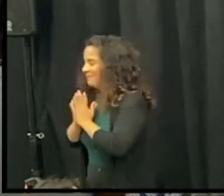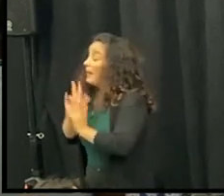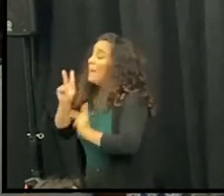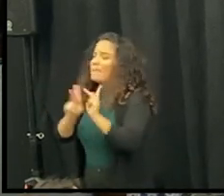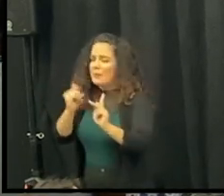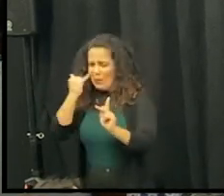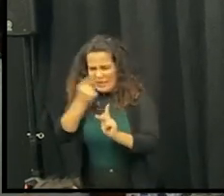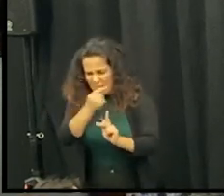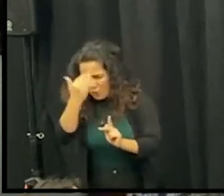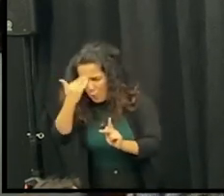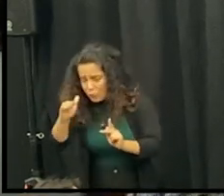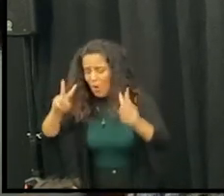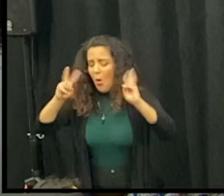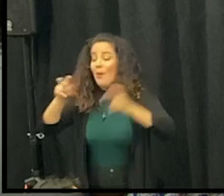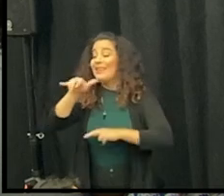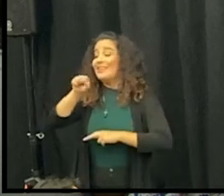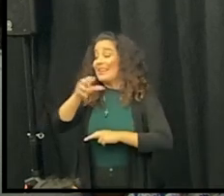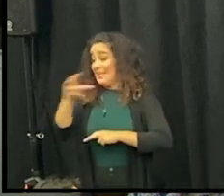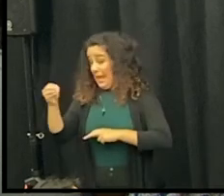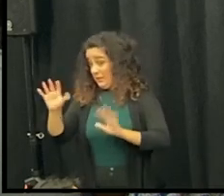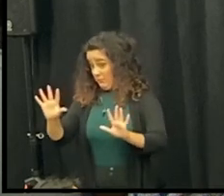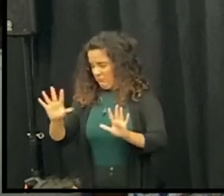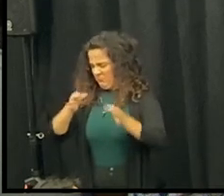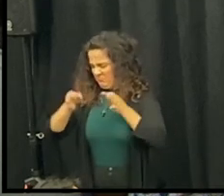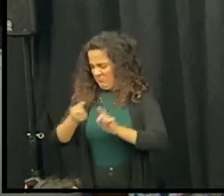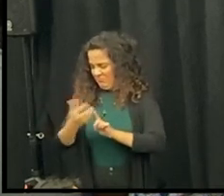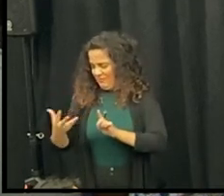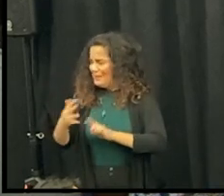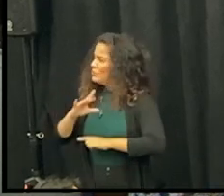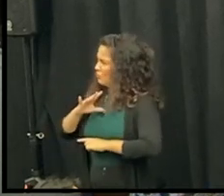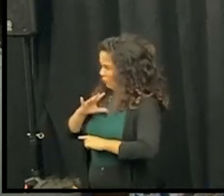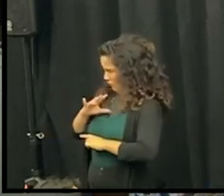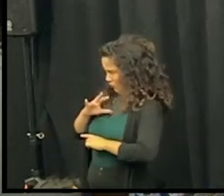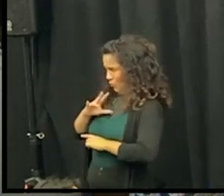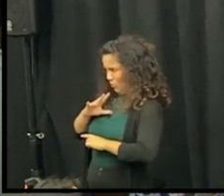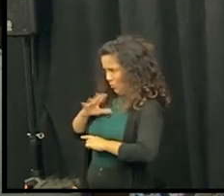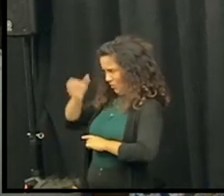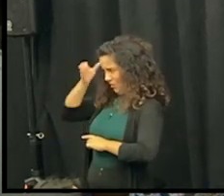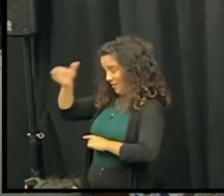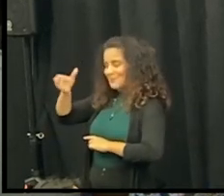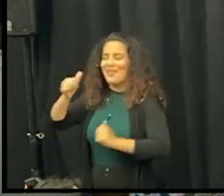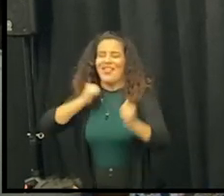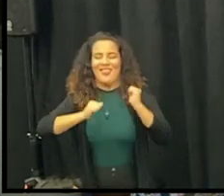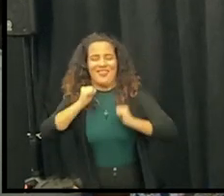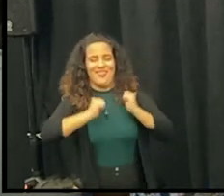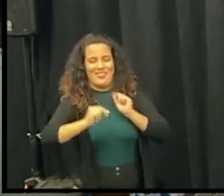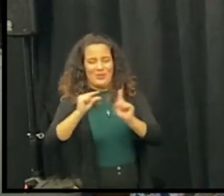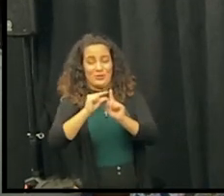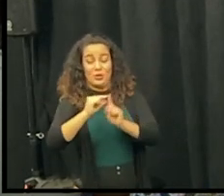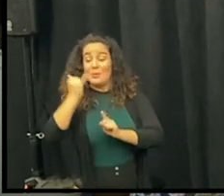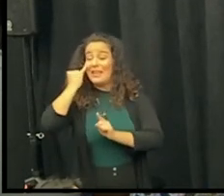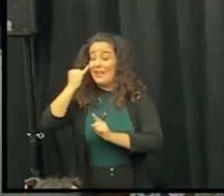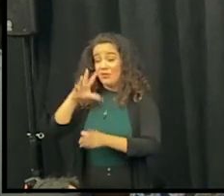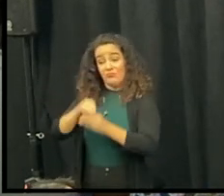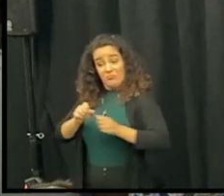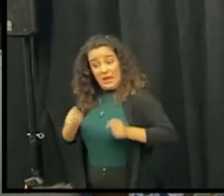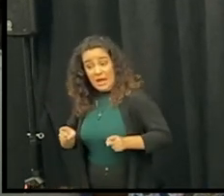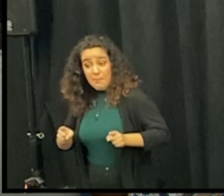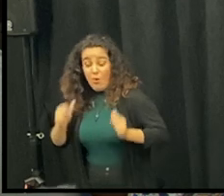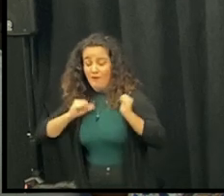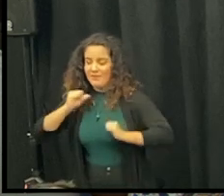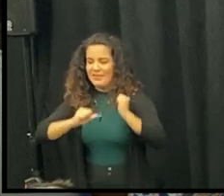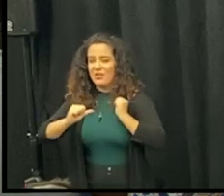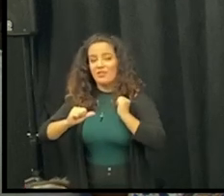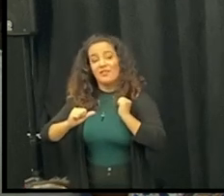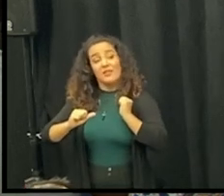don't know what yes and oh, means. Oh, yes and, right, it's a very theater term, yeah. right? If you work in improv theater, the idea is everybody's